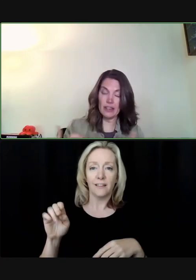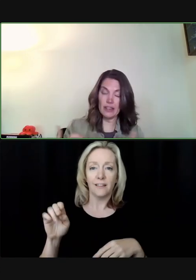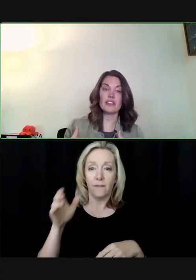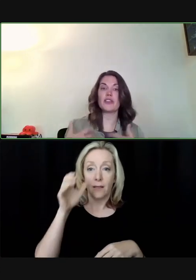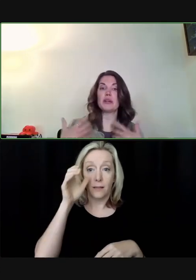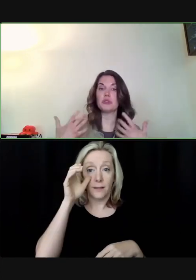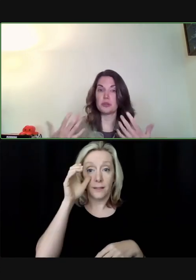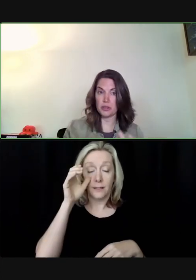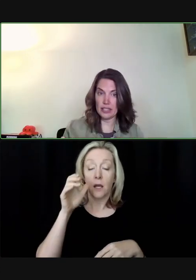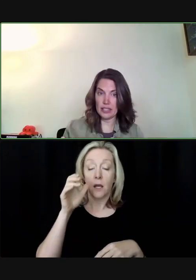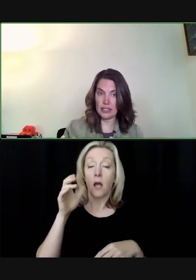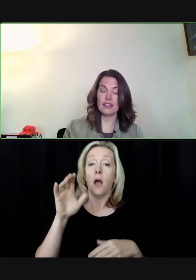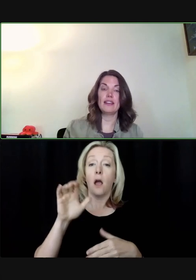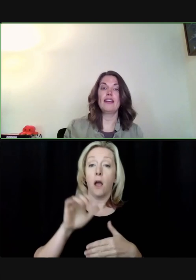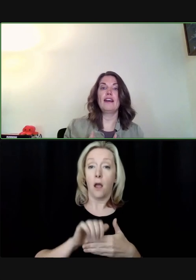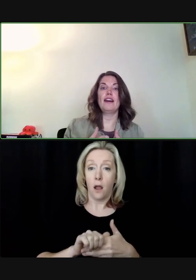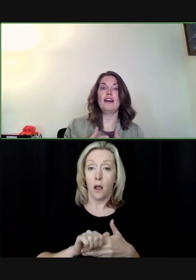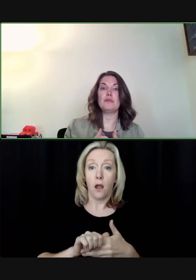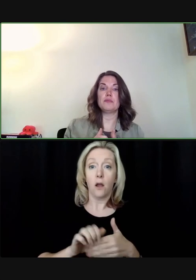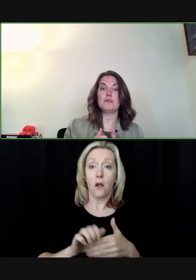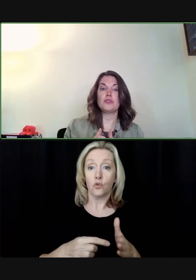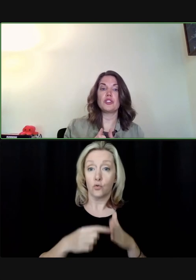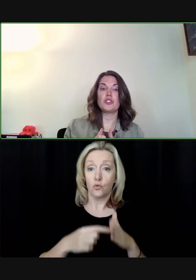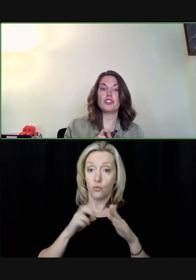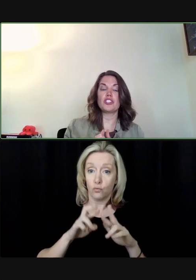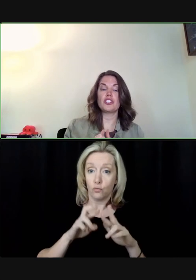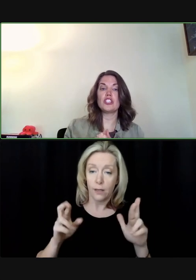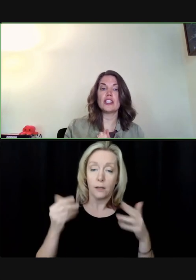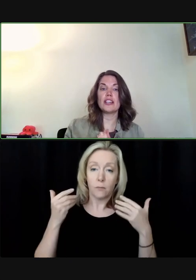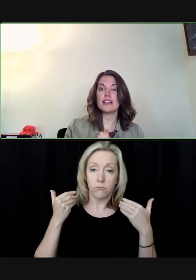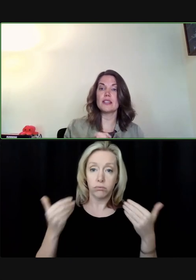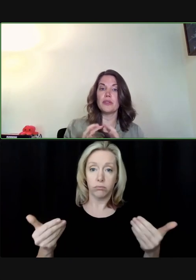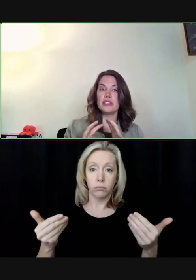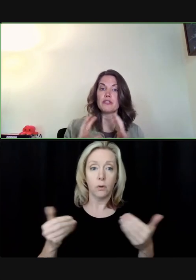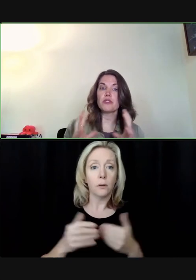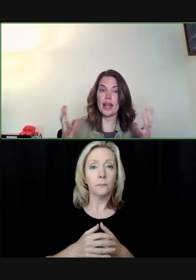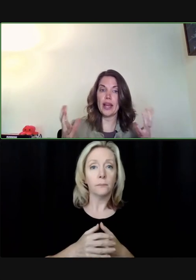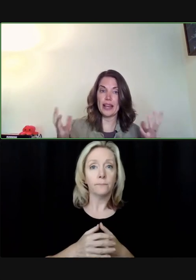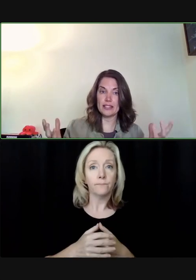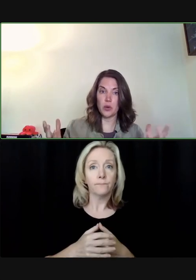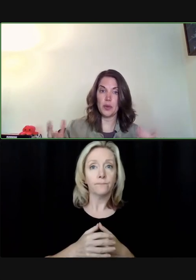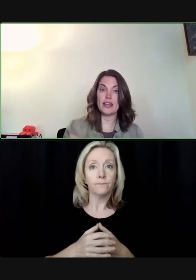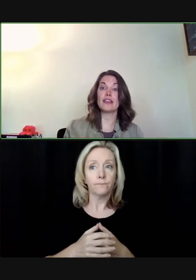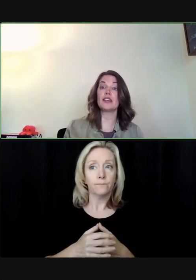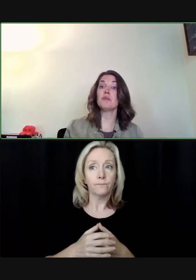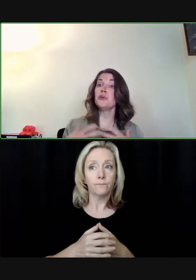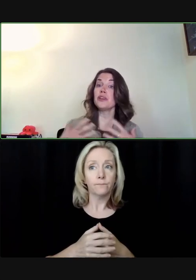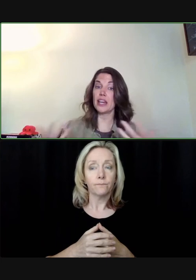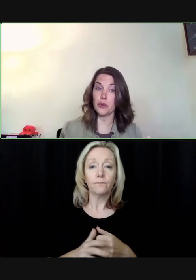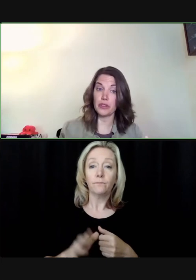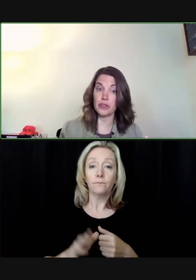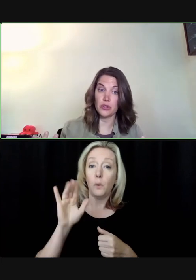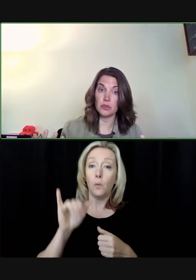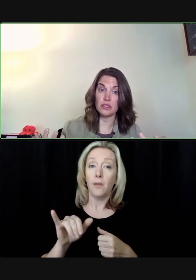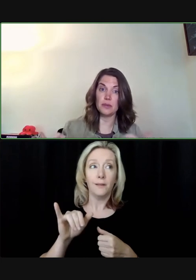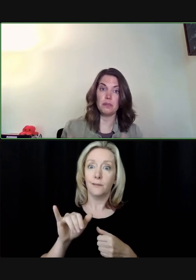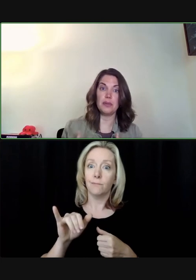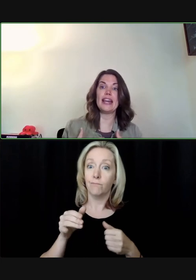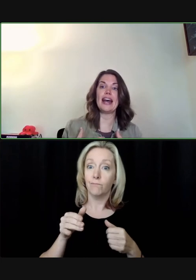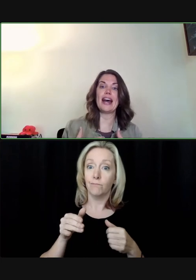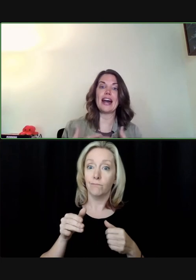the child's ready, they're able to proceed. So just looking at some of the different ways that we can communicate with